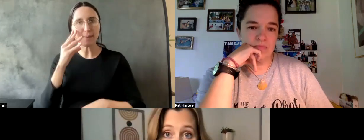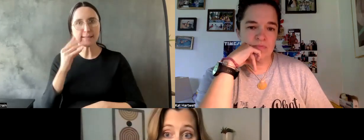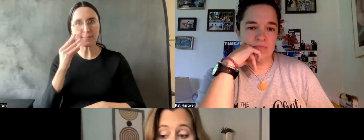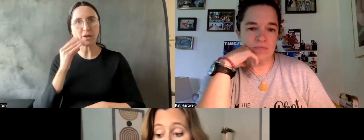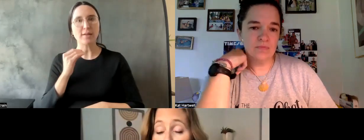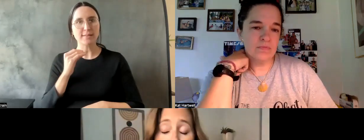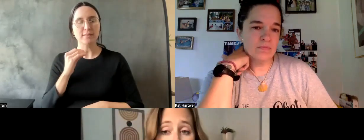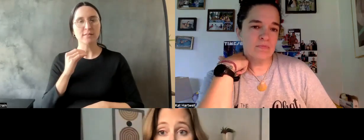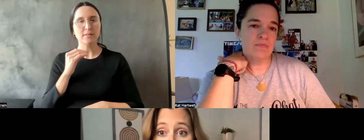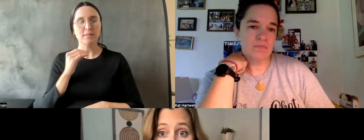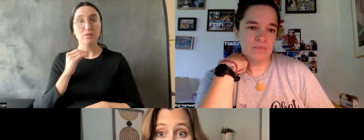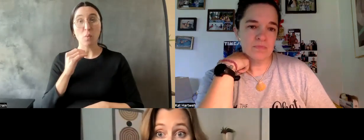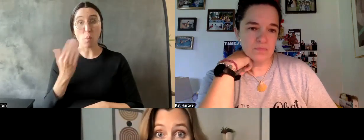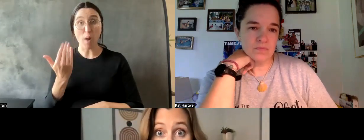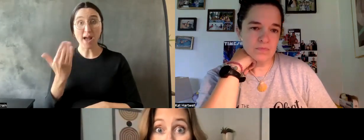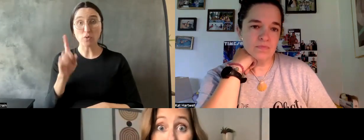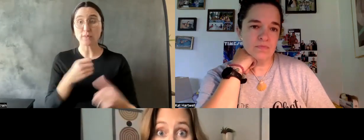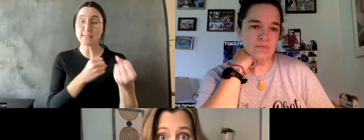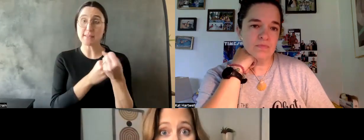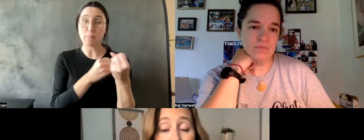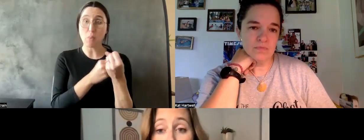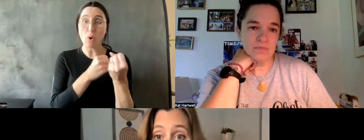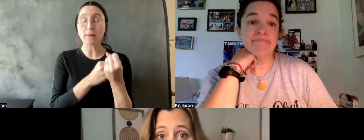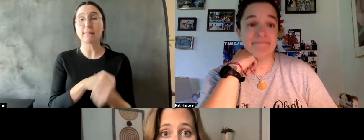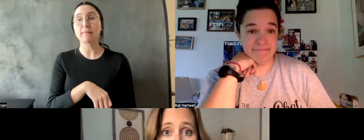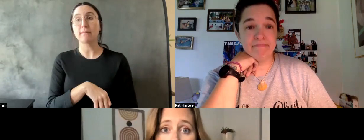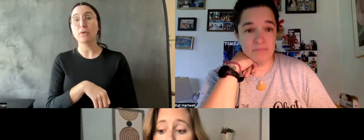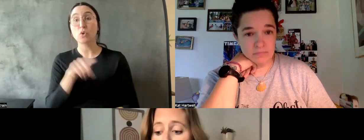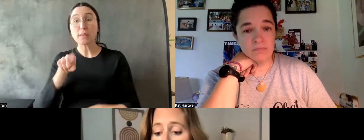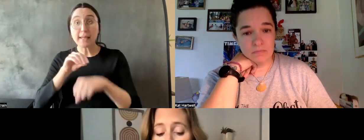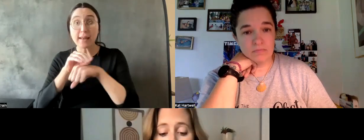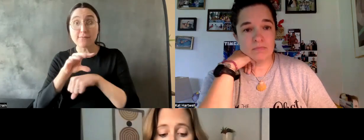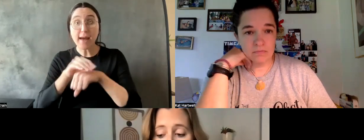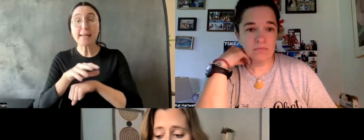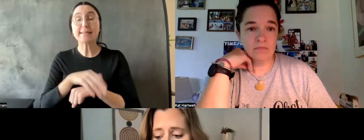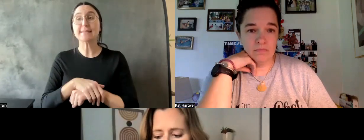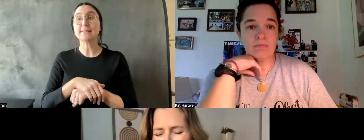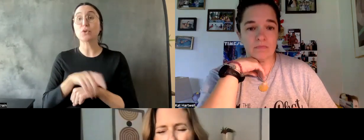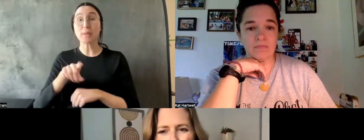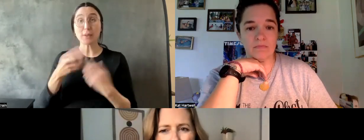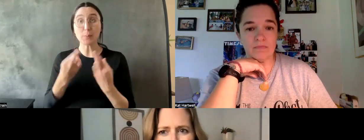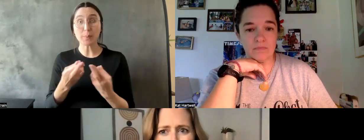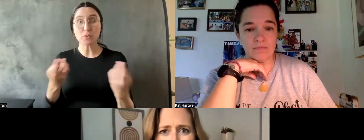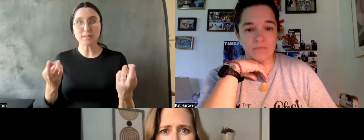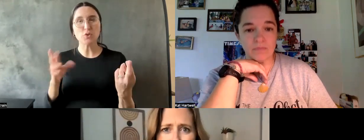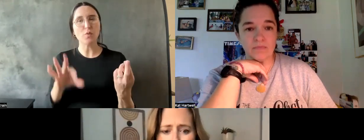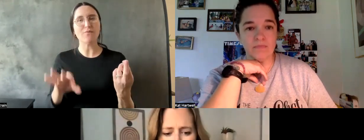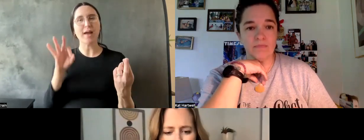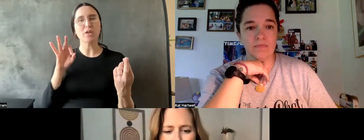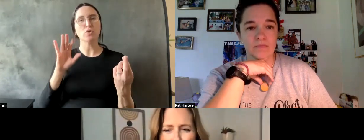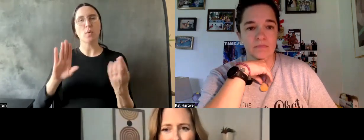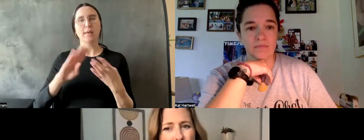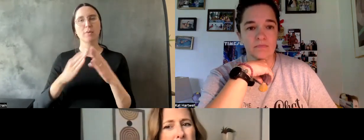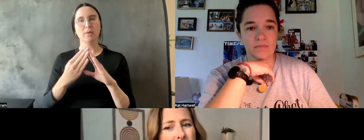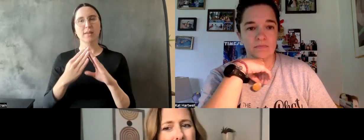for the support, 2, for just advice and resources and whatnot, because you feel very isolated when